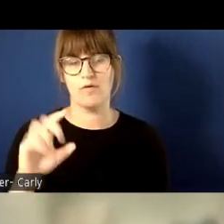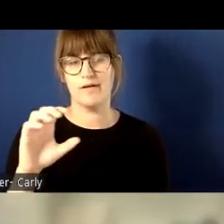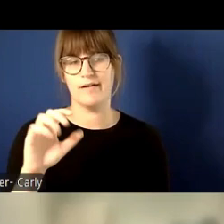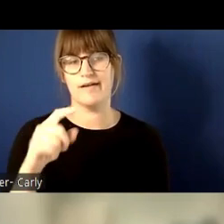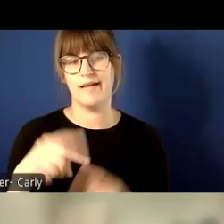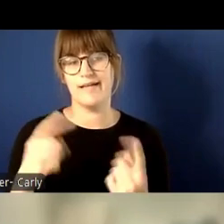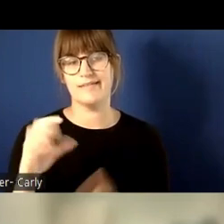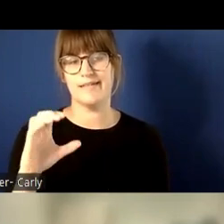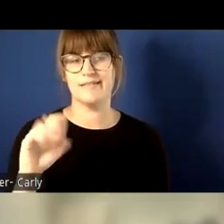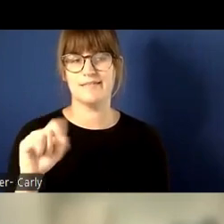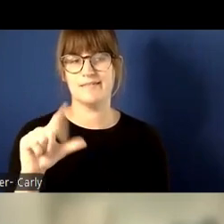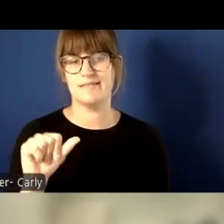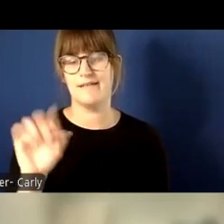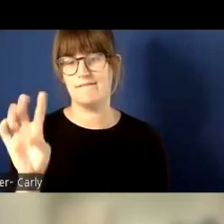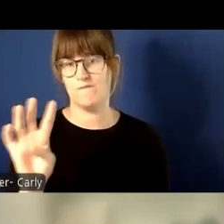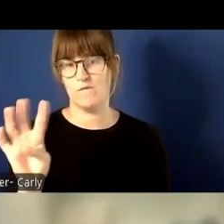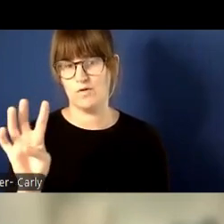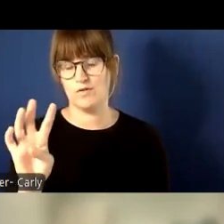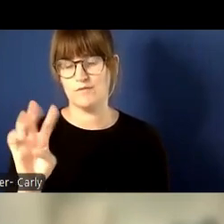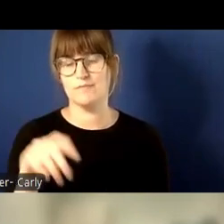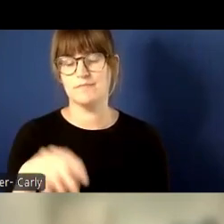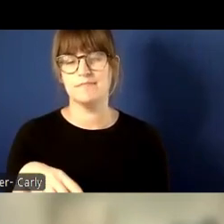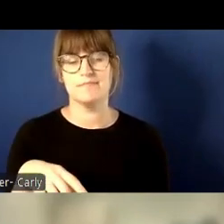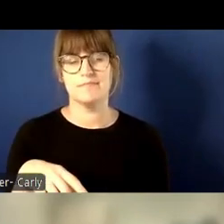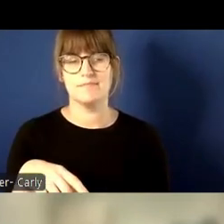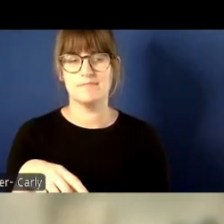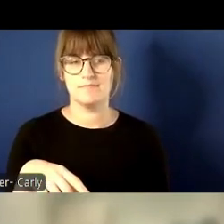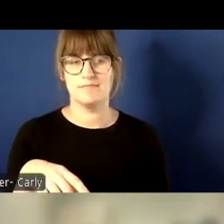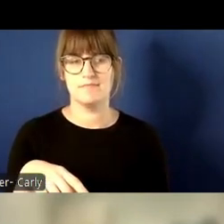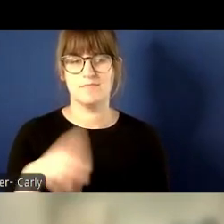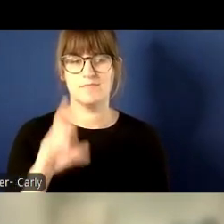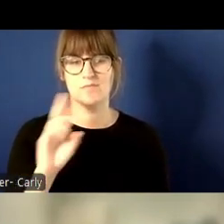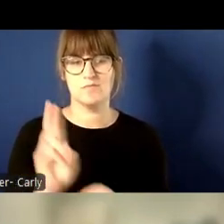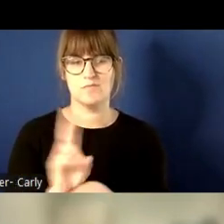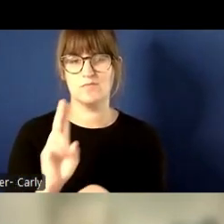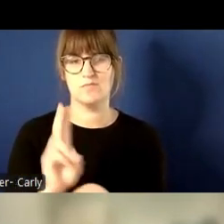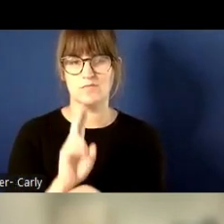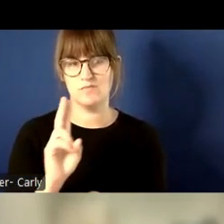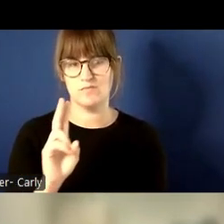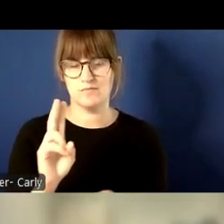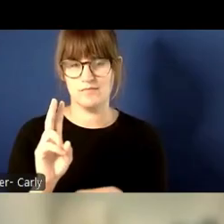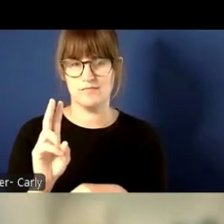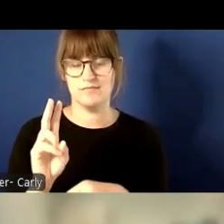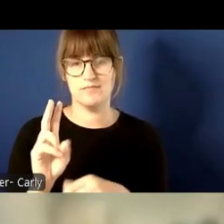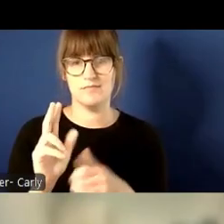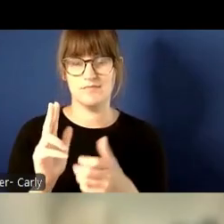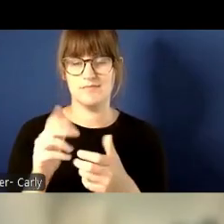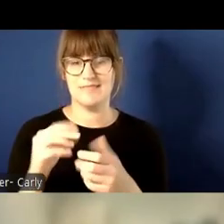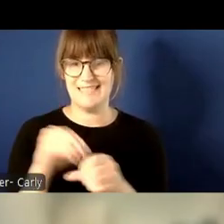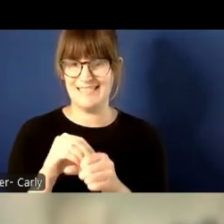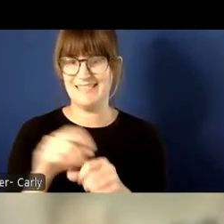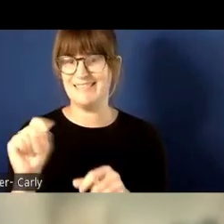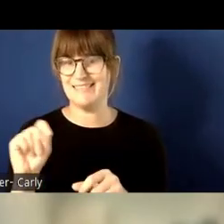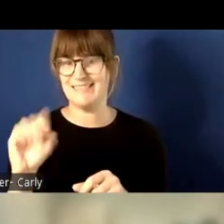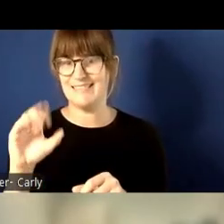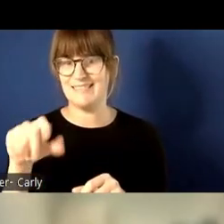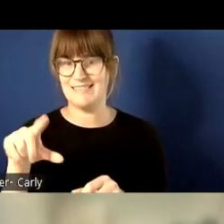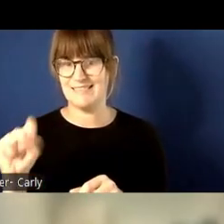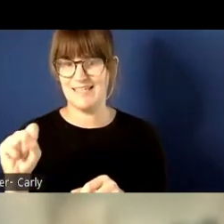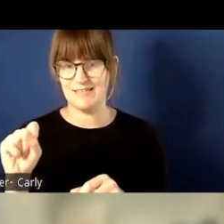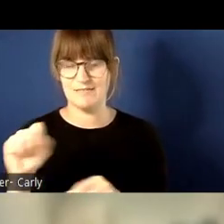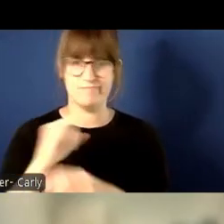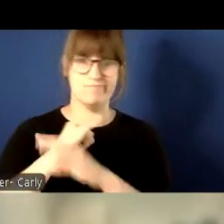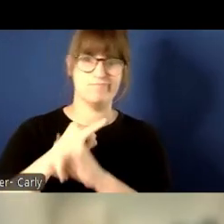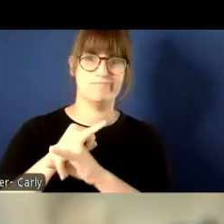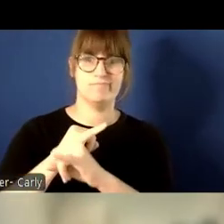CTLA4, cytotoxic T lymphocyte antigen 4, and this is expressed by T cells. This is an inhibitory receptor.